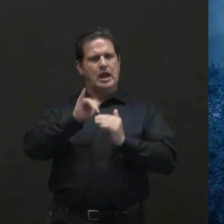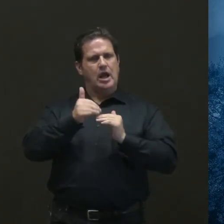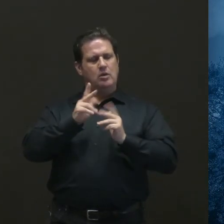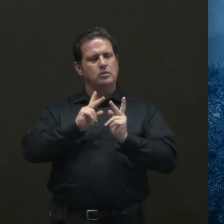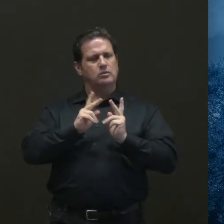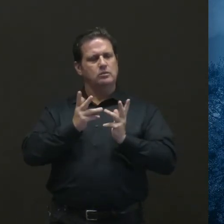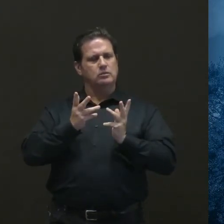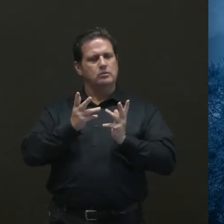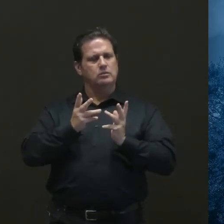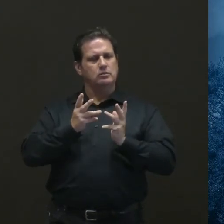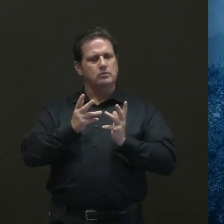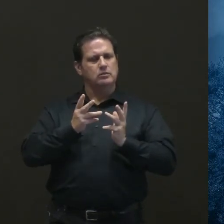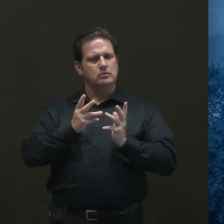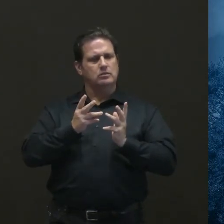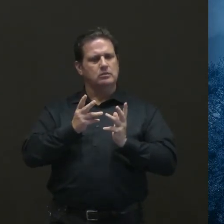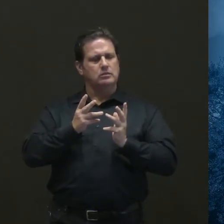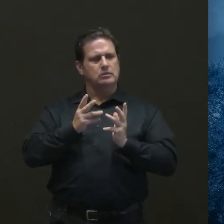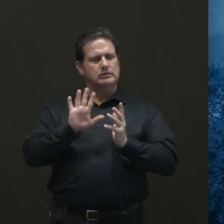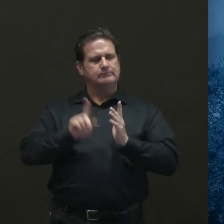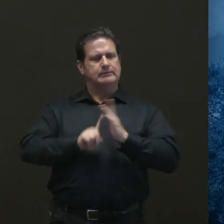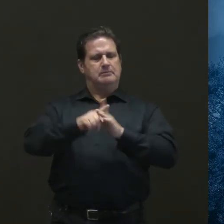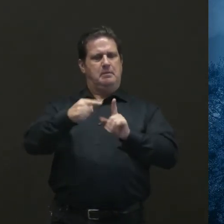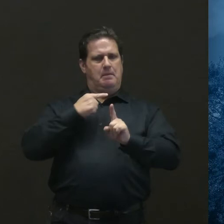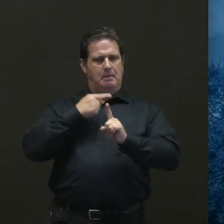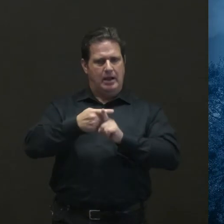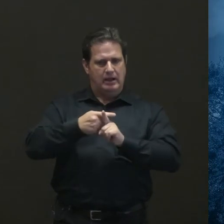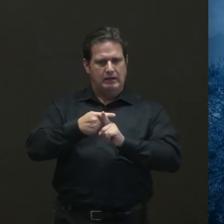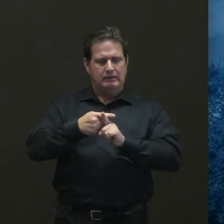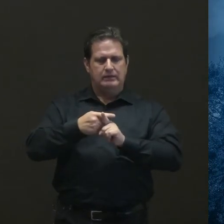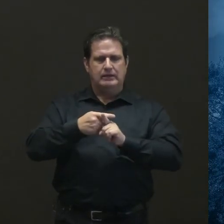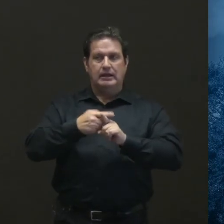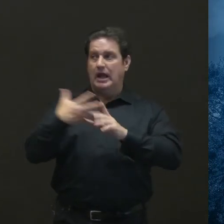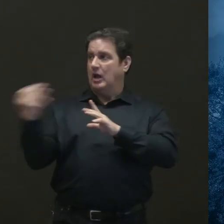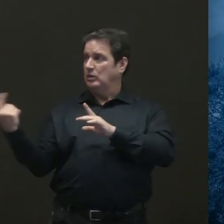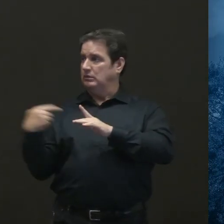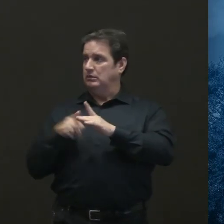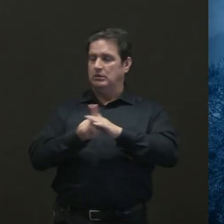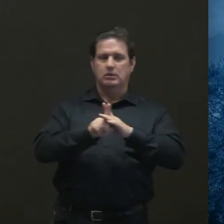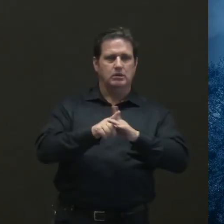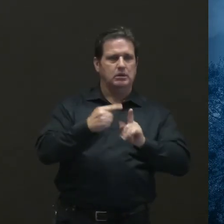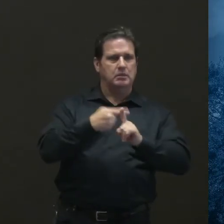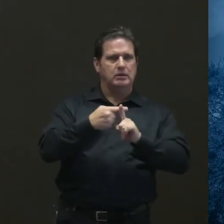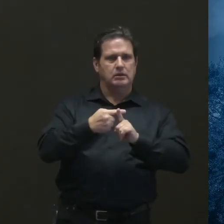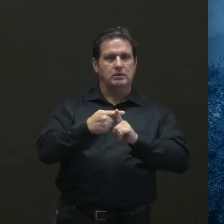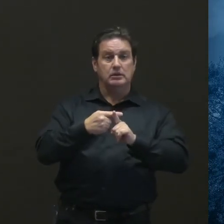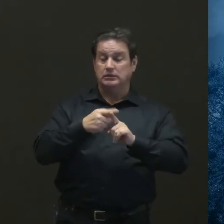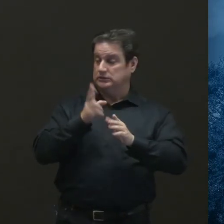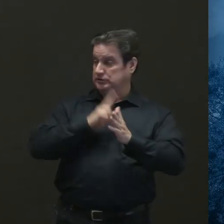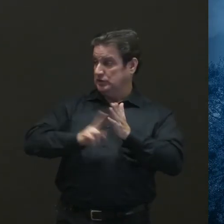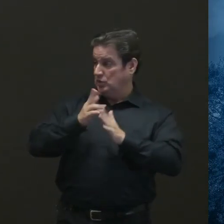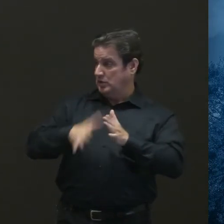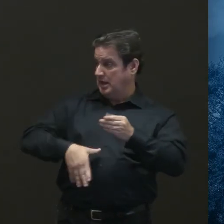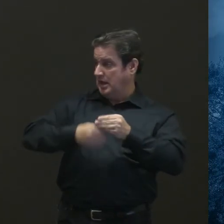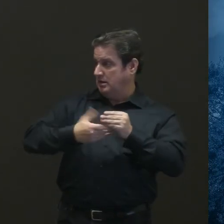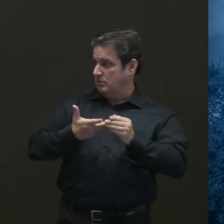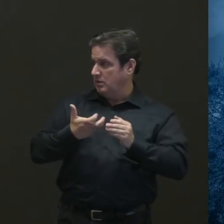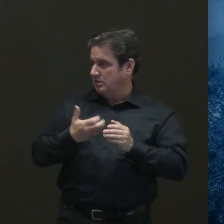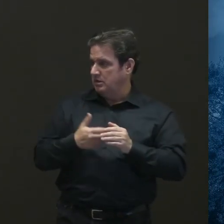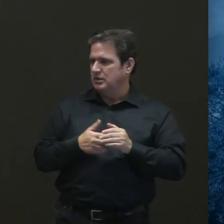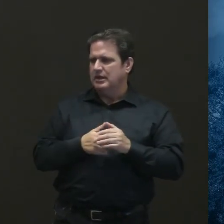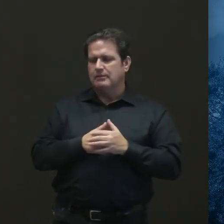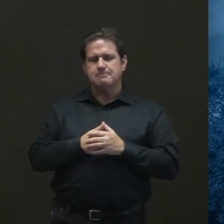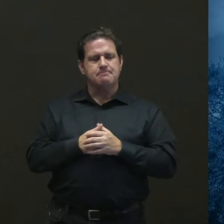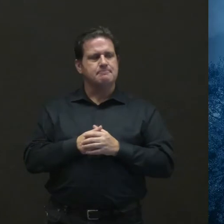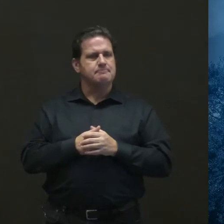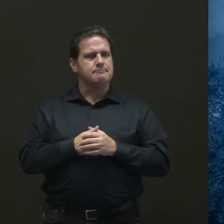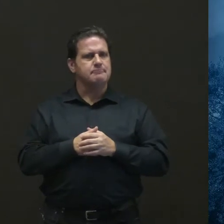that have turned up positive coming from the outside. I don't know, Secretary Magarik, if you want to add anything to that, but